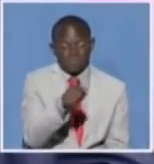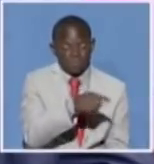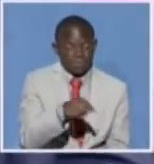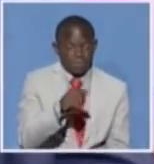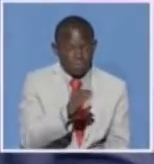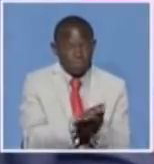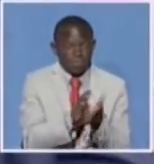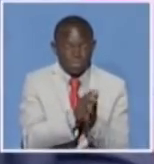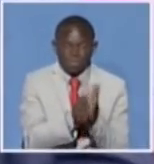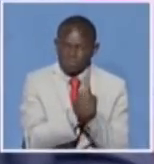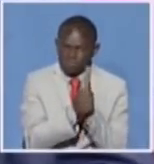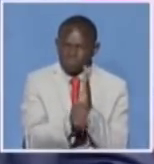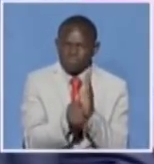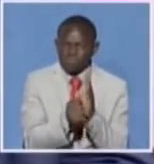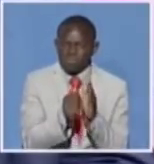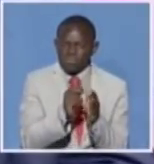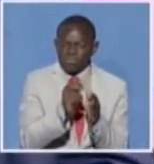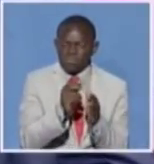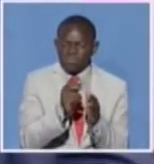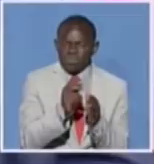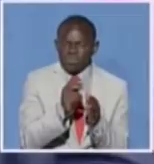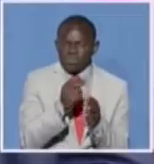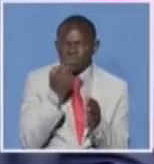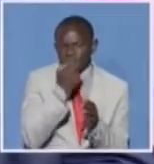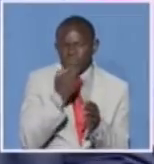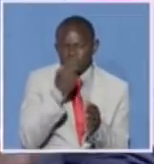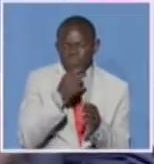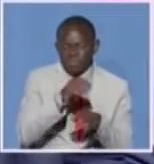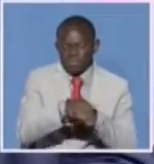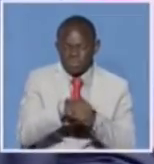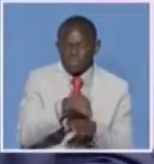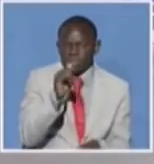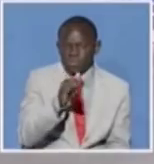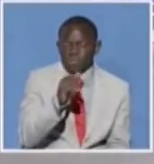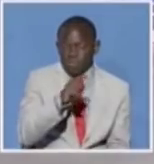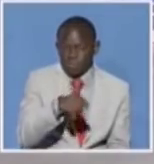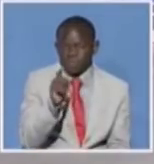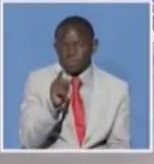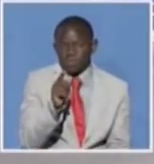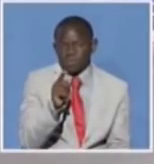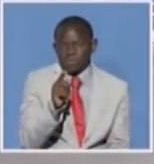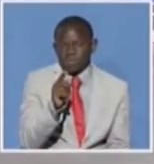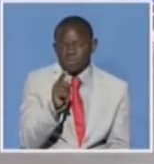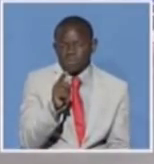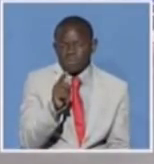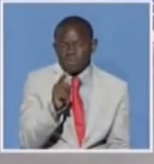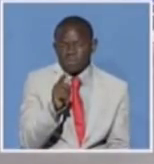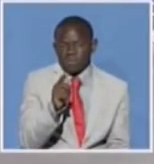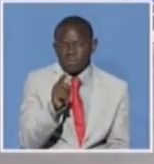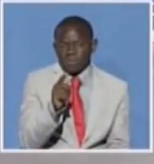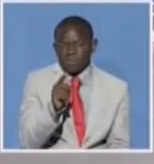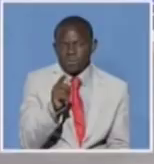that medium of instruction better than any other, if that were to be the